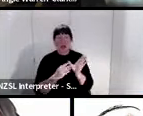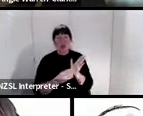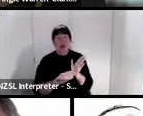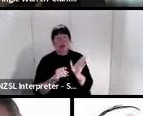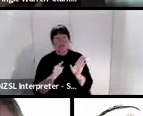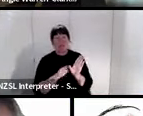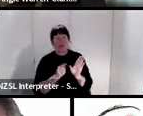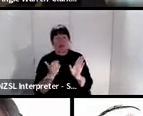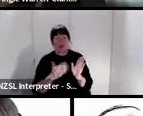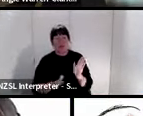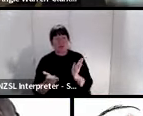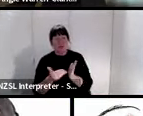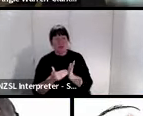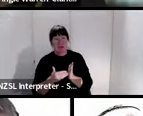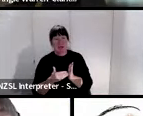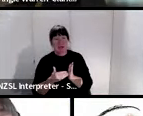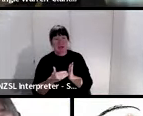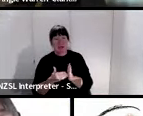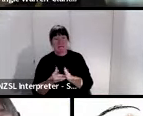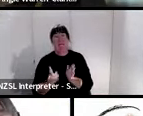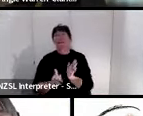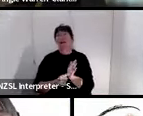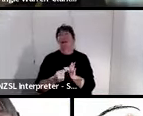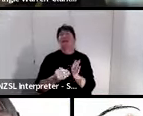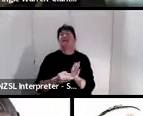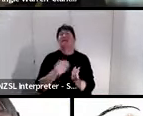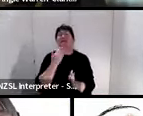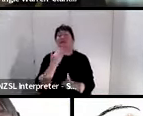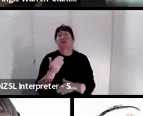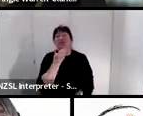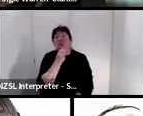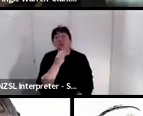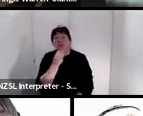Okay, no, that's really useful. Thank you for that.